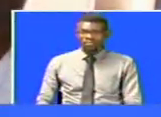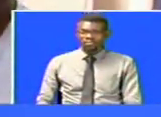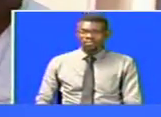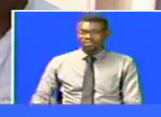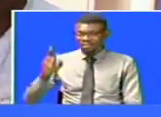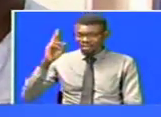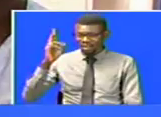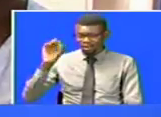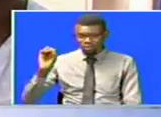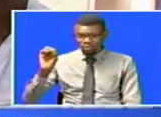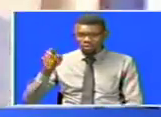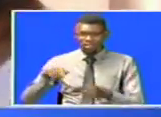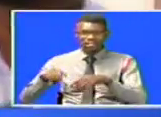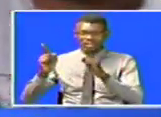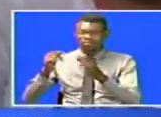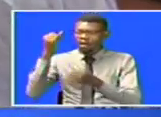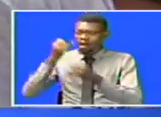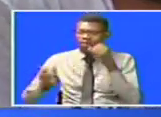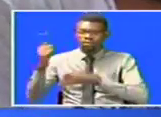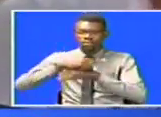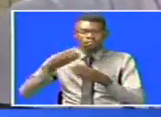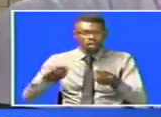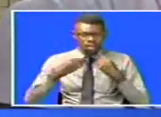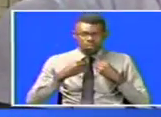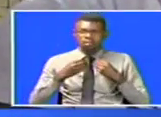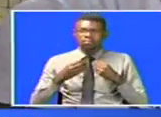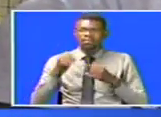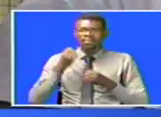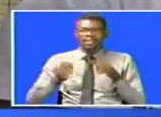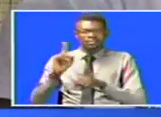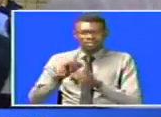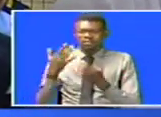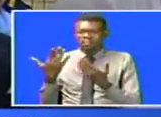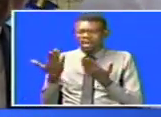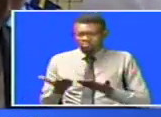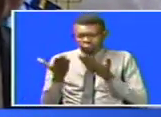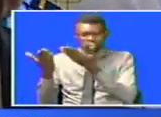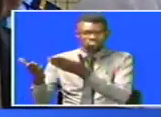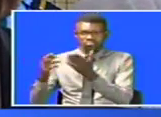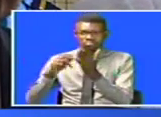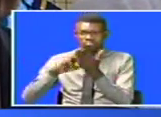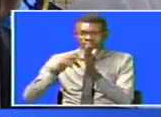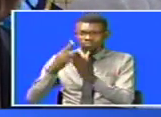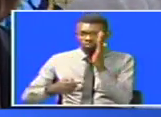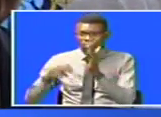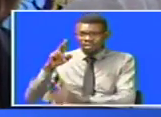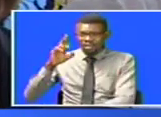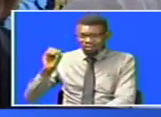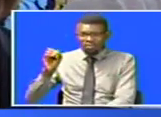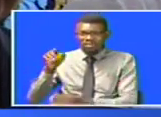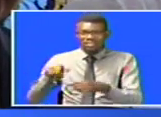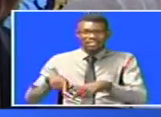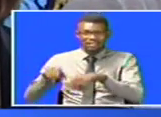intentionally gave us the last day and the last hour and the last minute to present our papers. That means the returning officer had